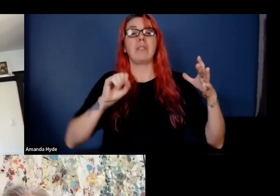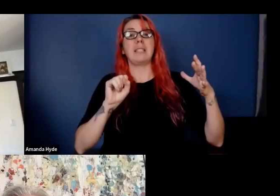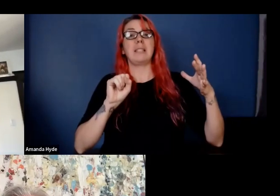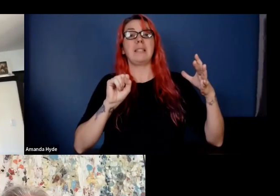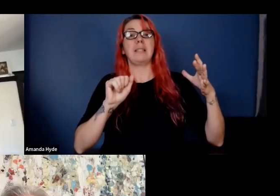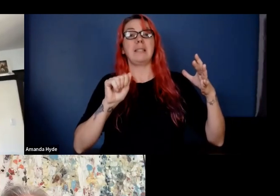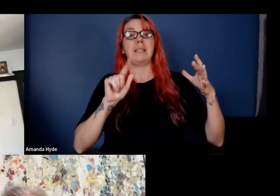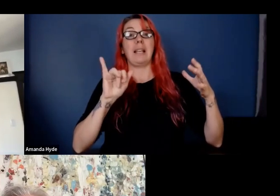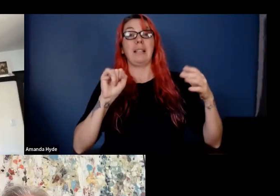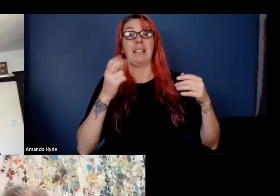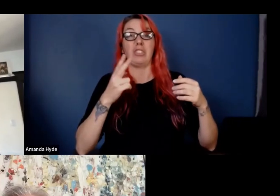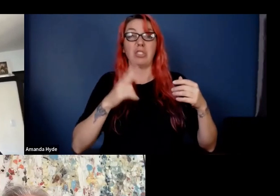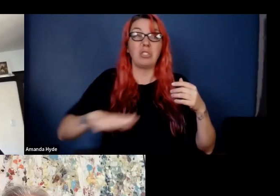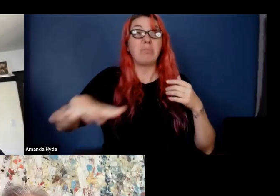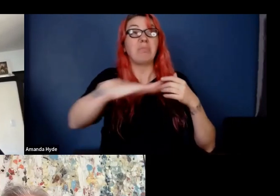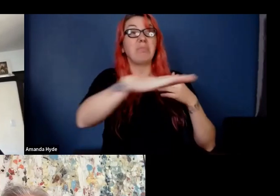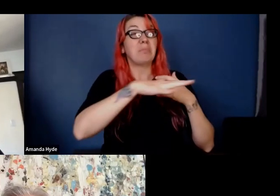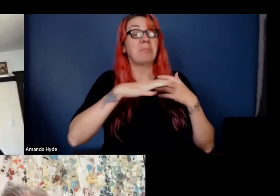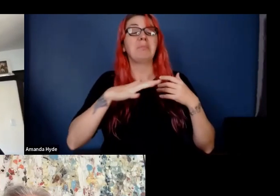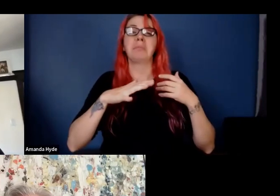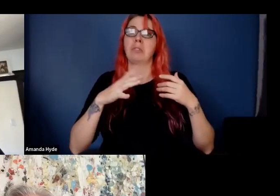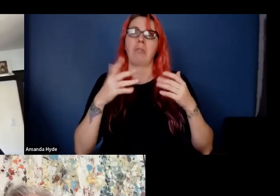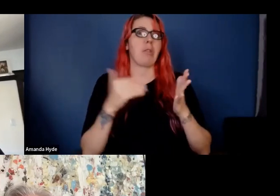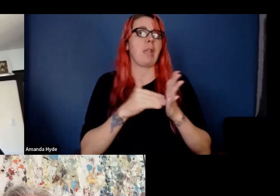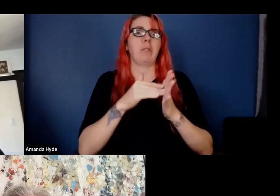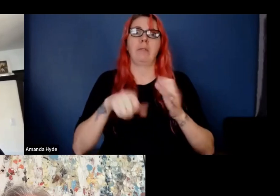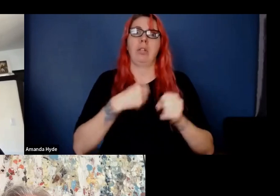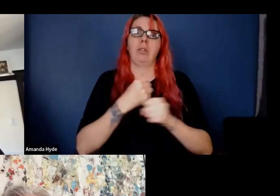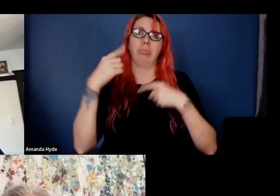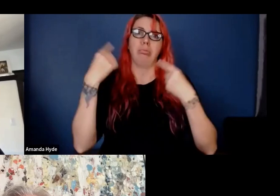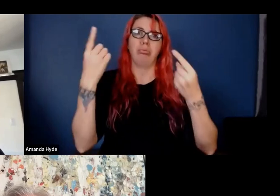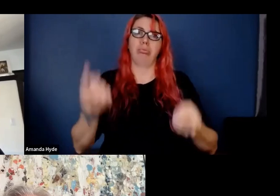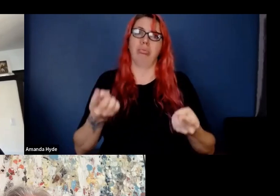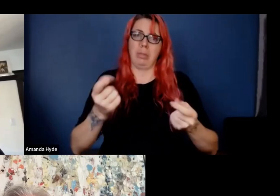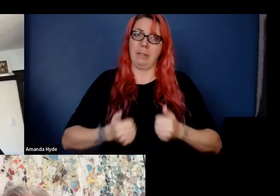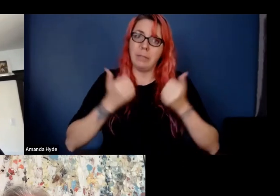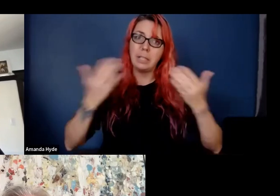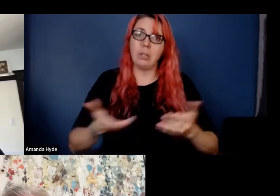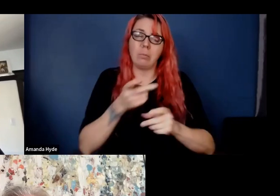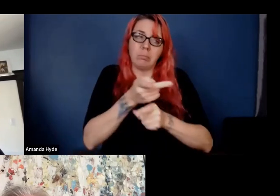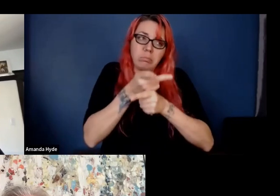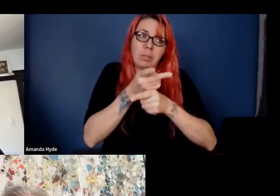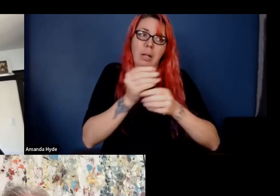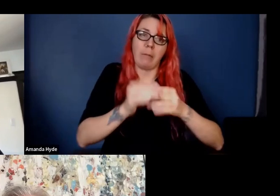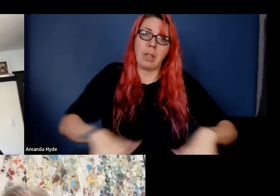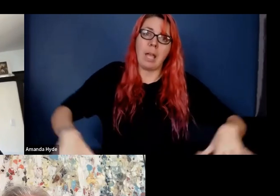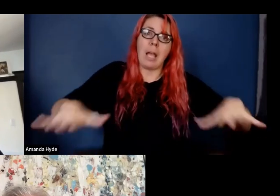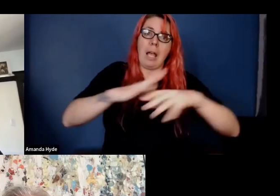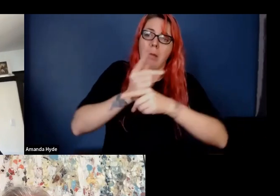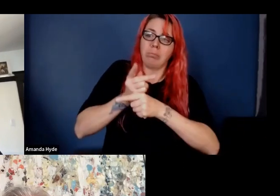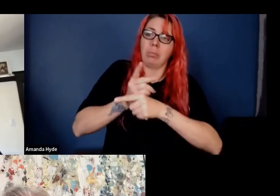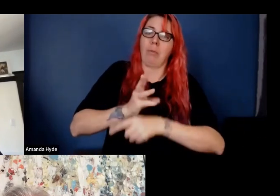for thousands of years. Their care of the Great River and the lands around it are ongoing to this day.